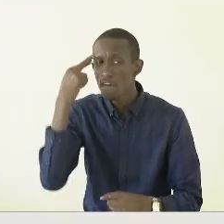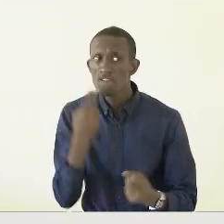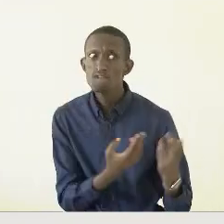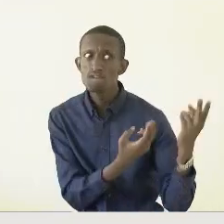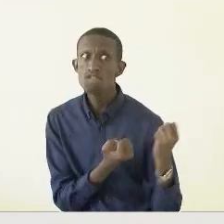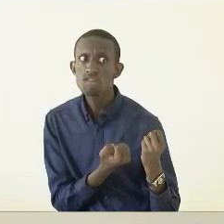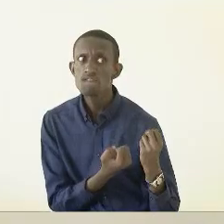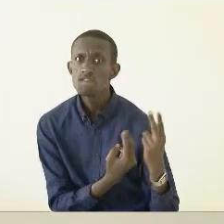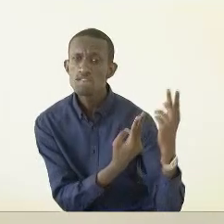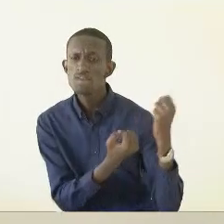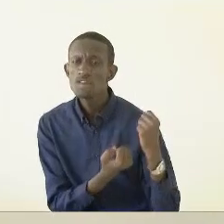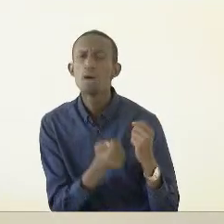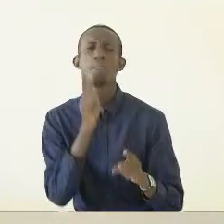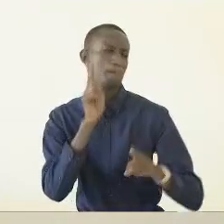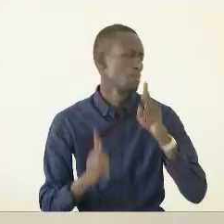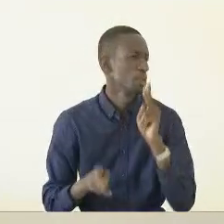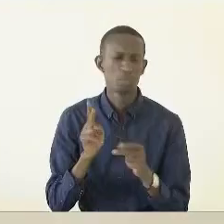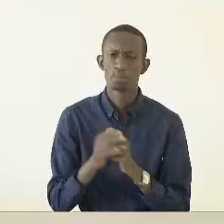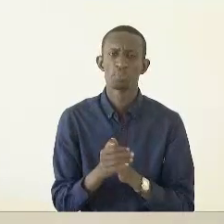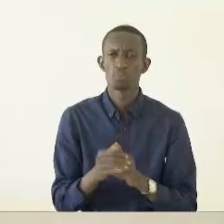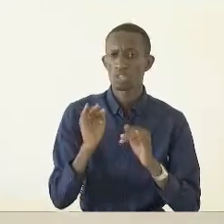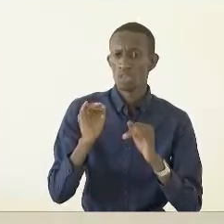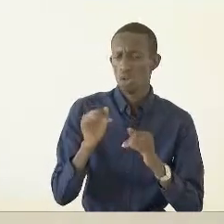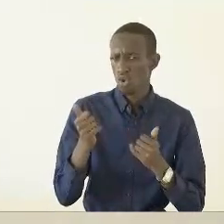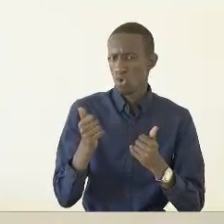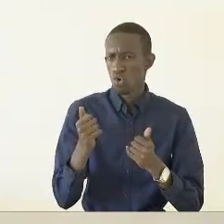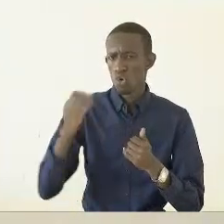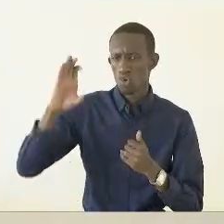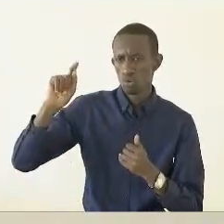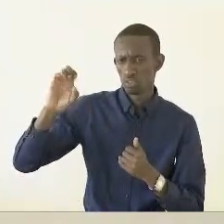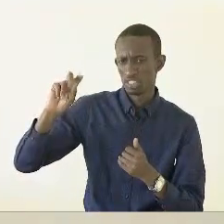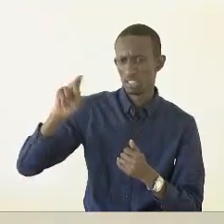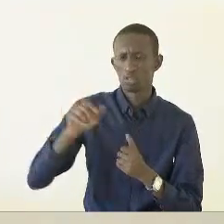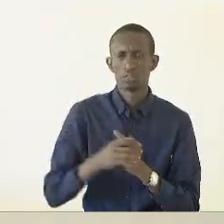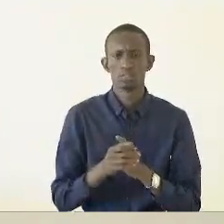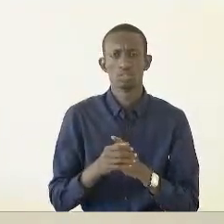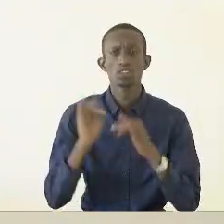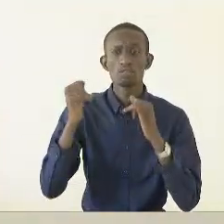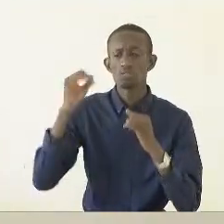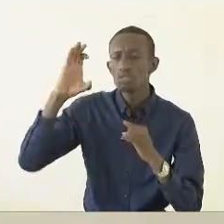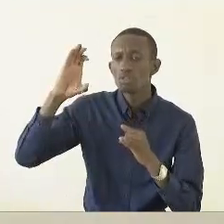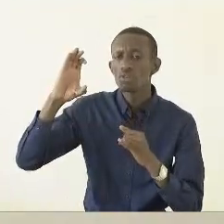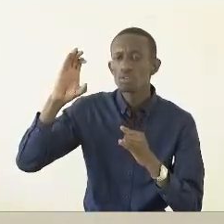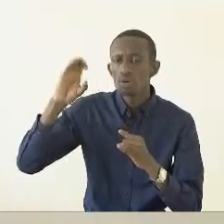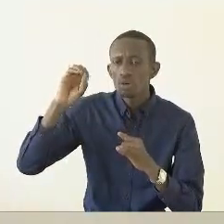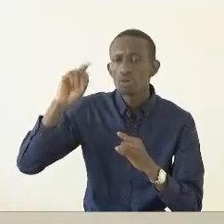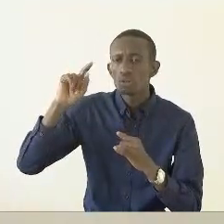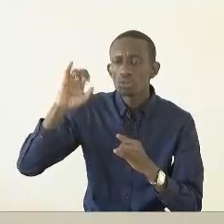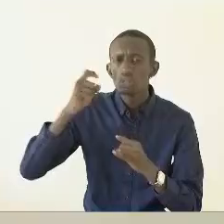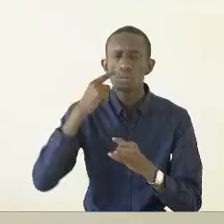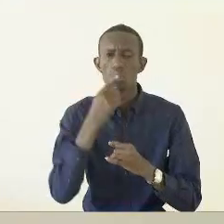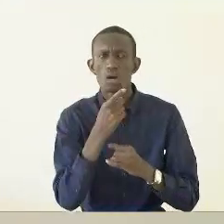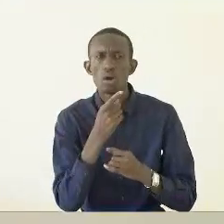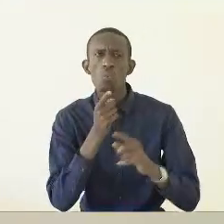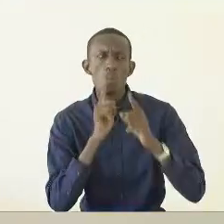attract pollinators. When pollinators see the colors of the flower, they come